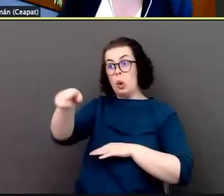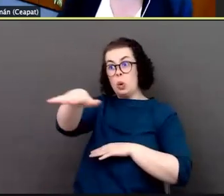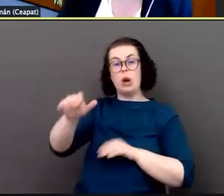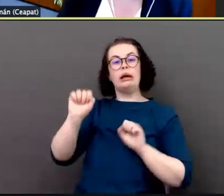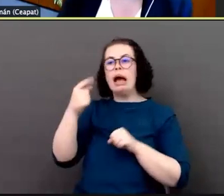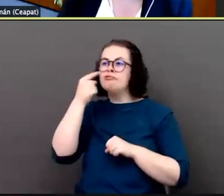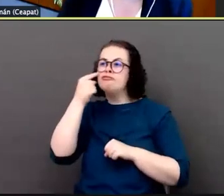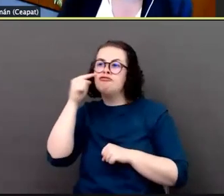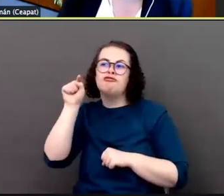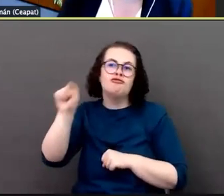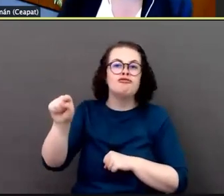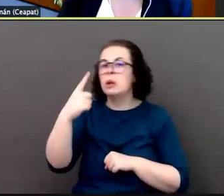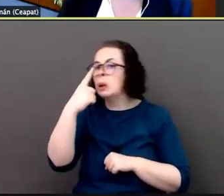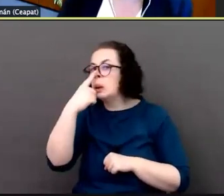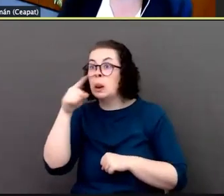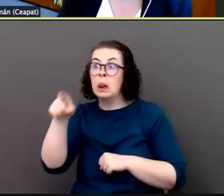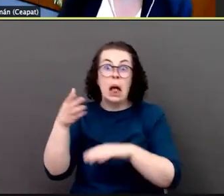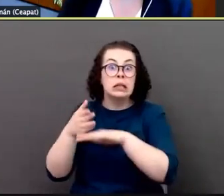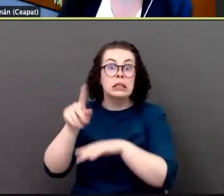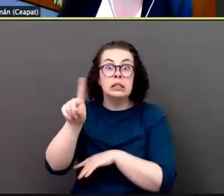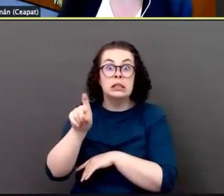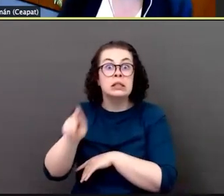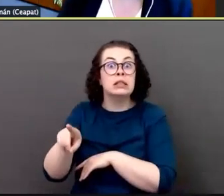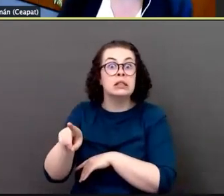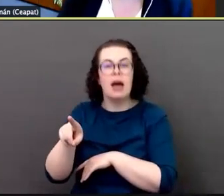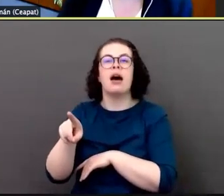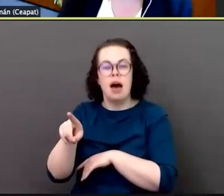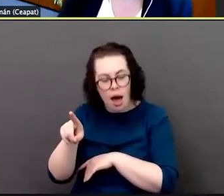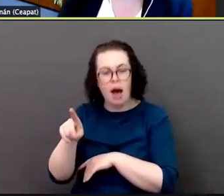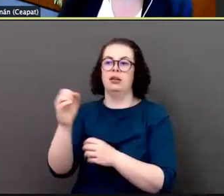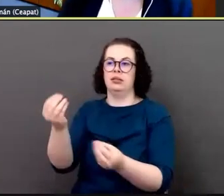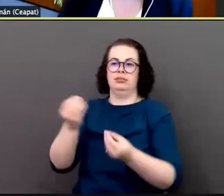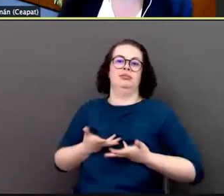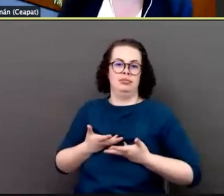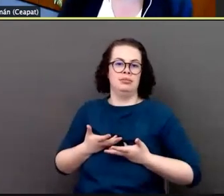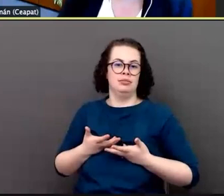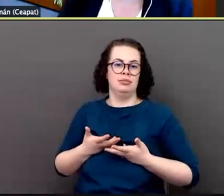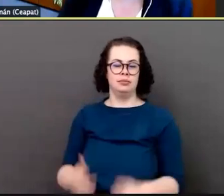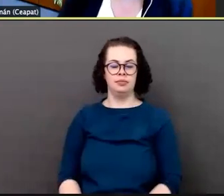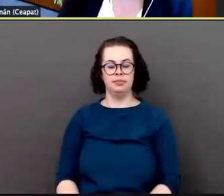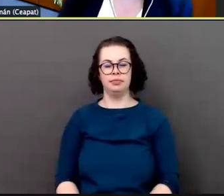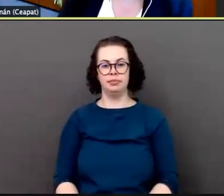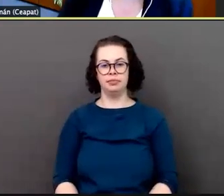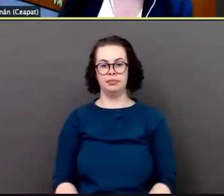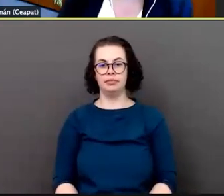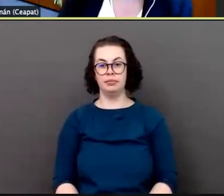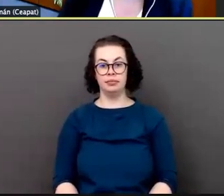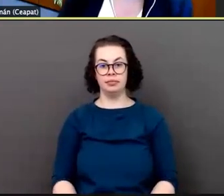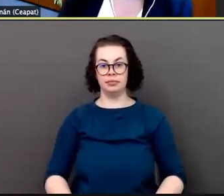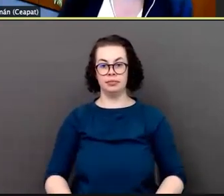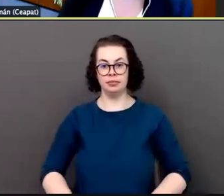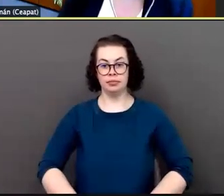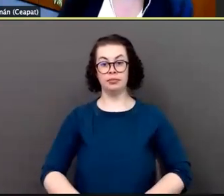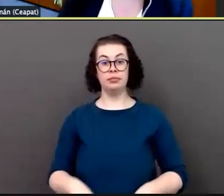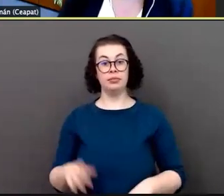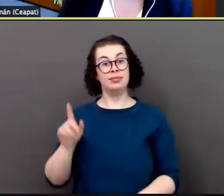Finally, acknowledge and be thankful that this rule has been work done as should be done